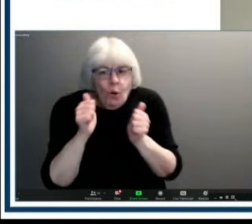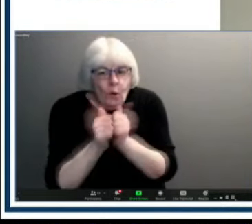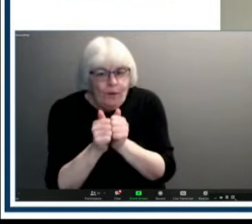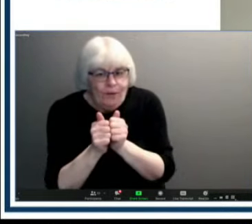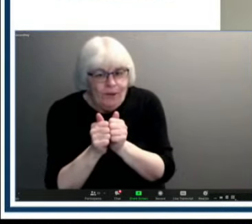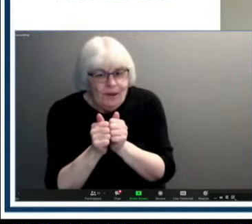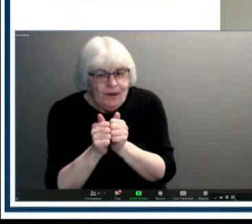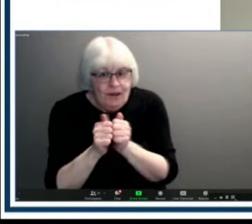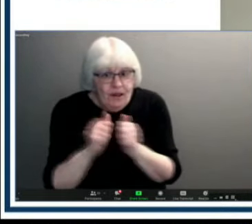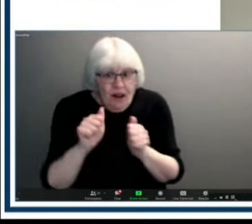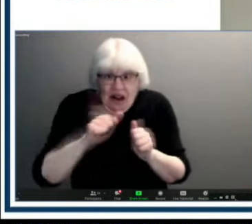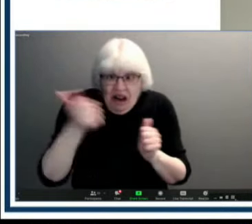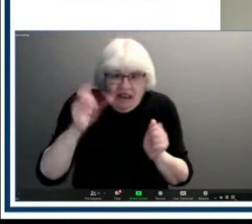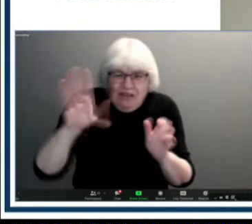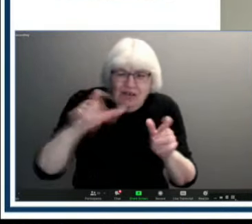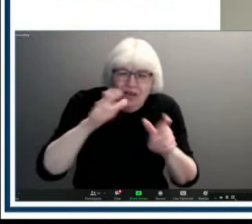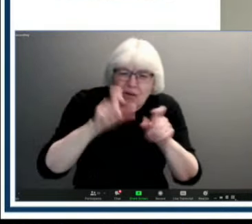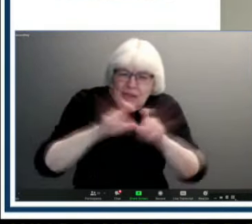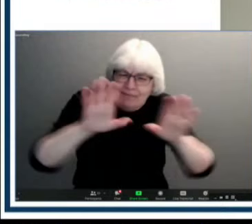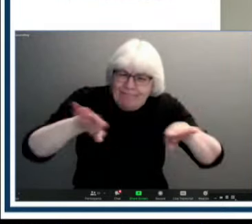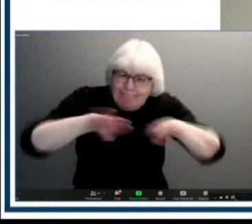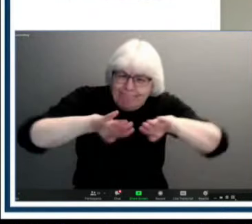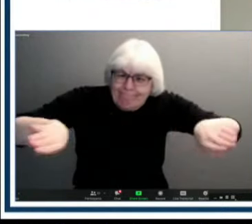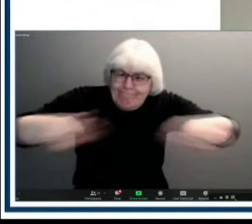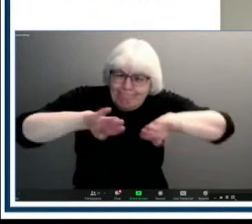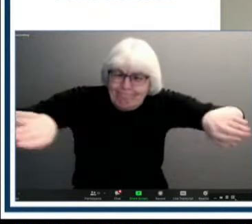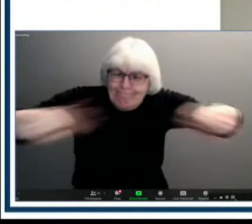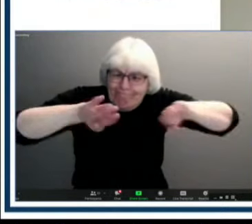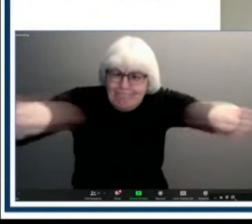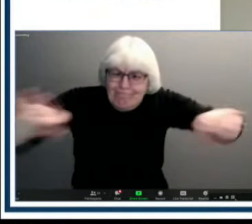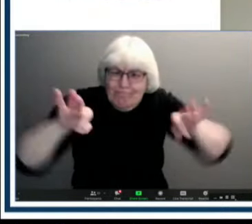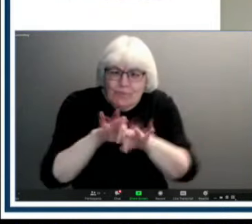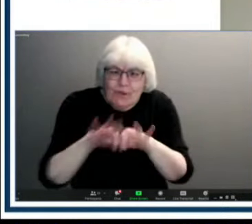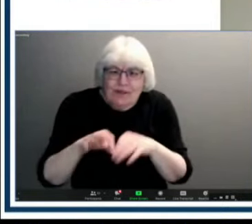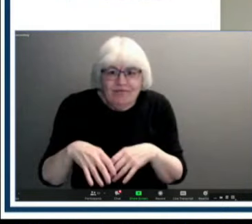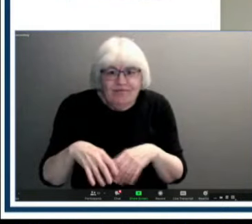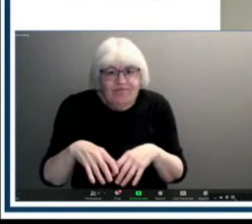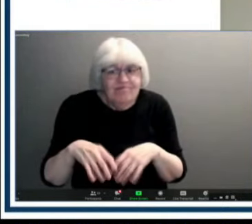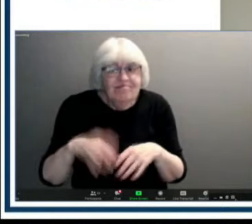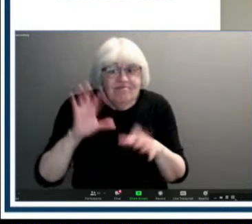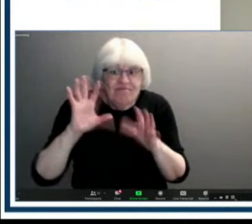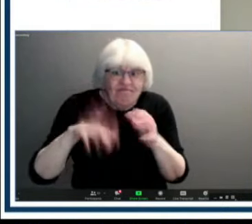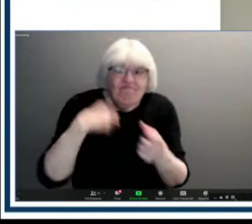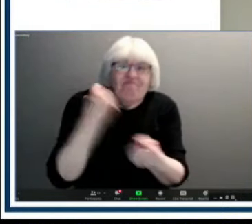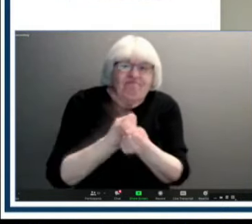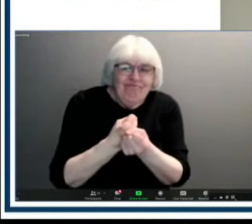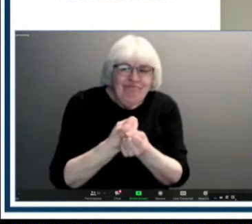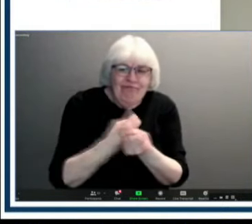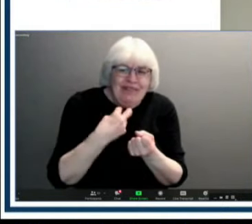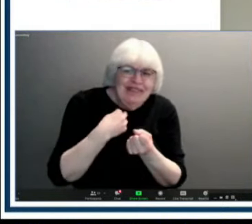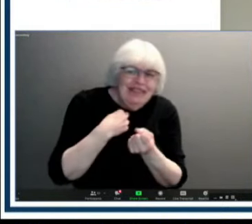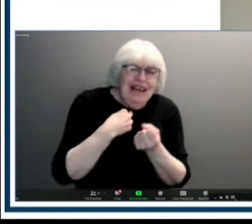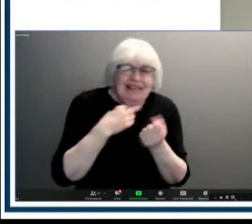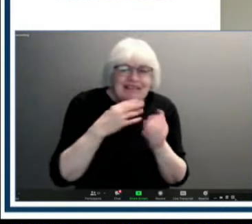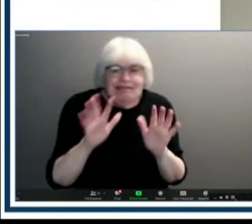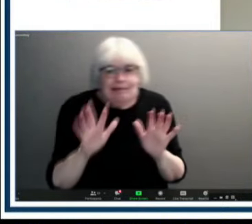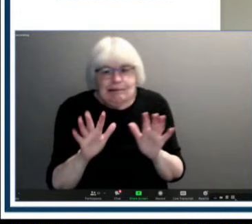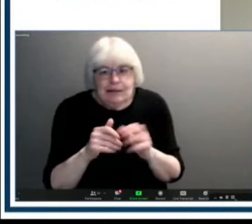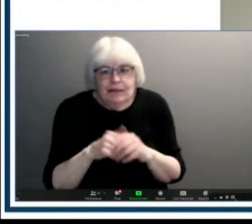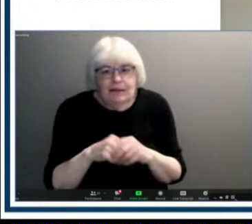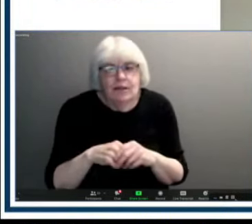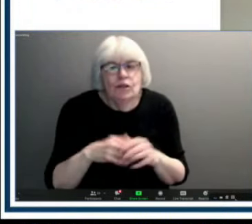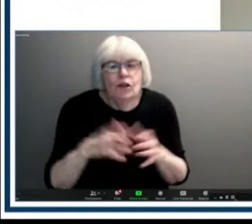You use the word lockdown. We're very cognizant of the lockdown has its own set of substantive implications. So this is all about balance.